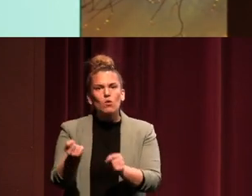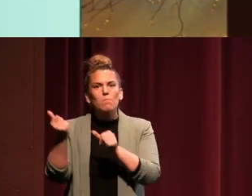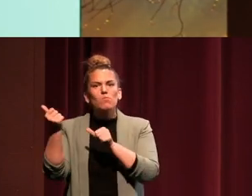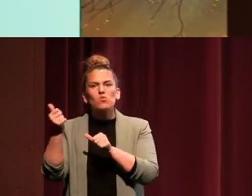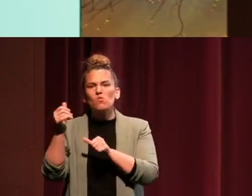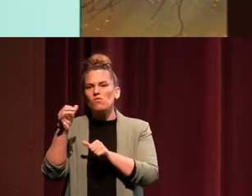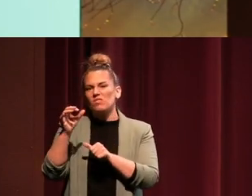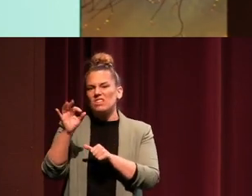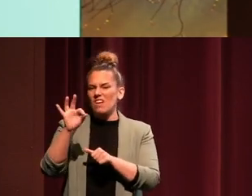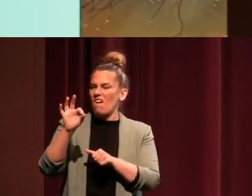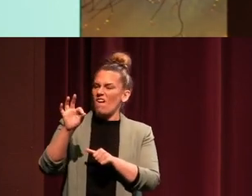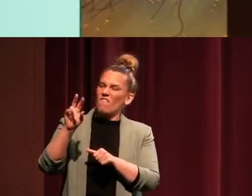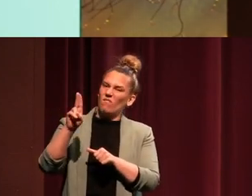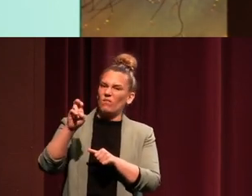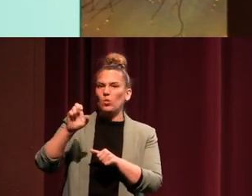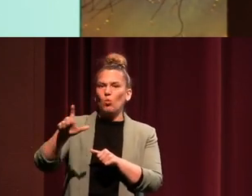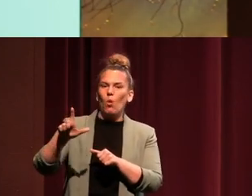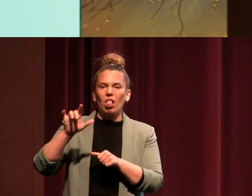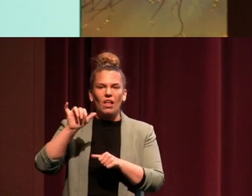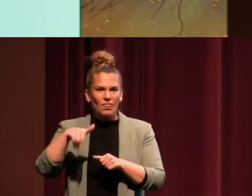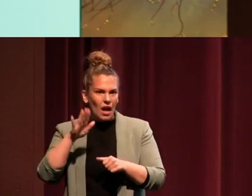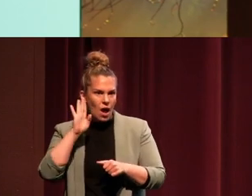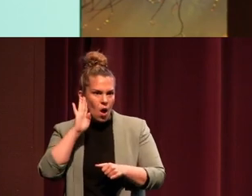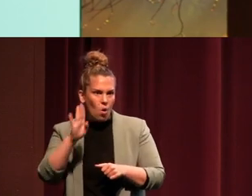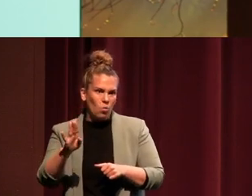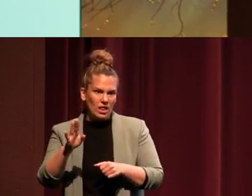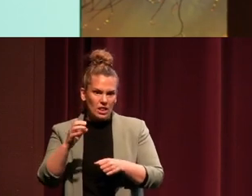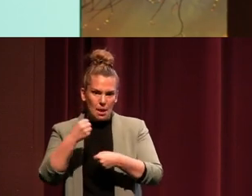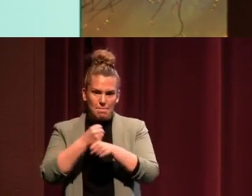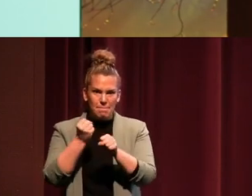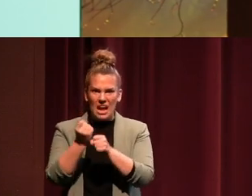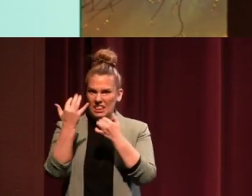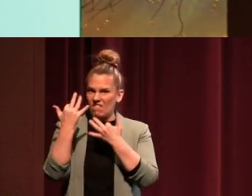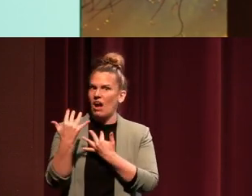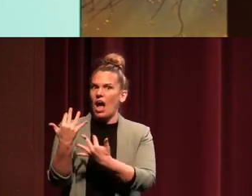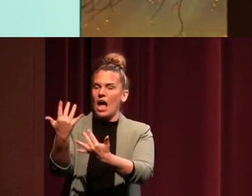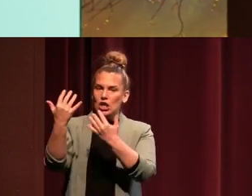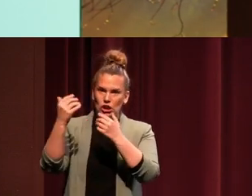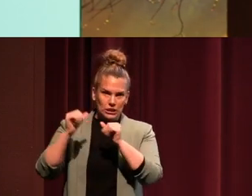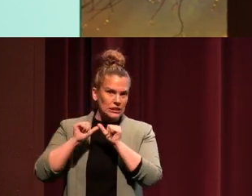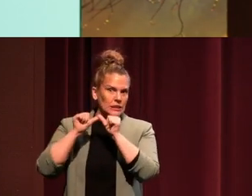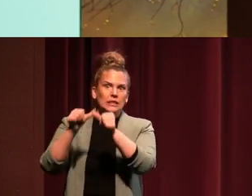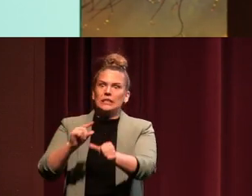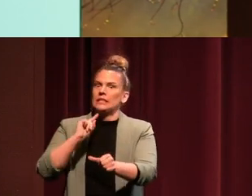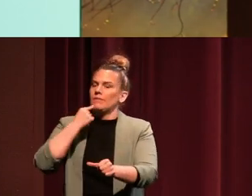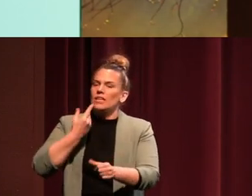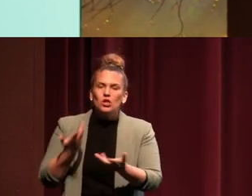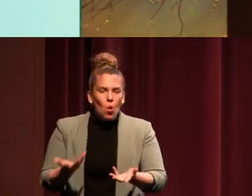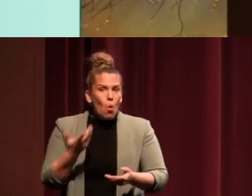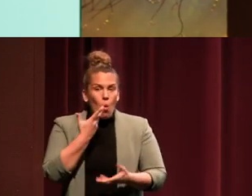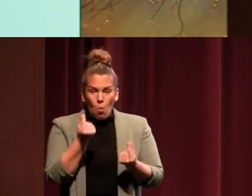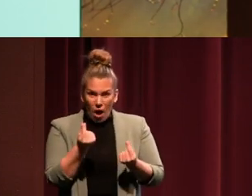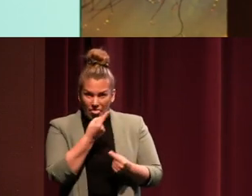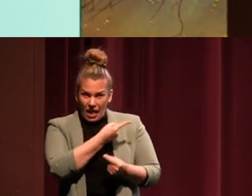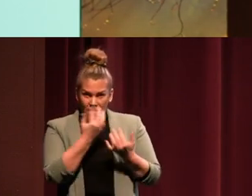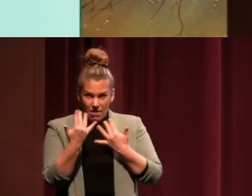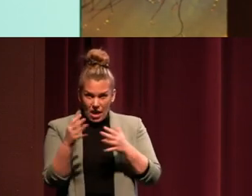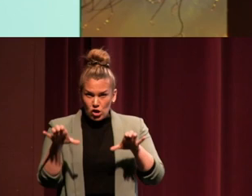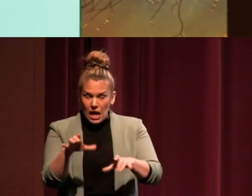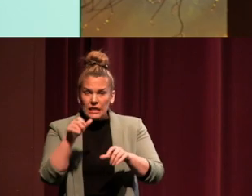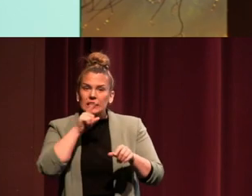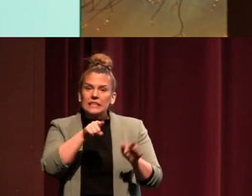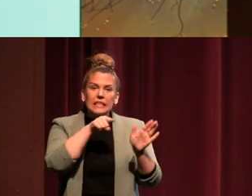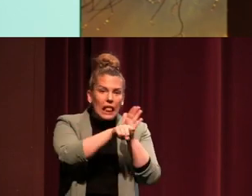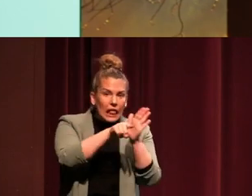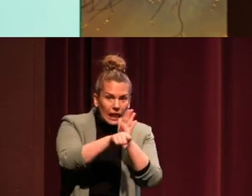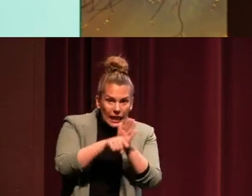order to have a very high severity stand replacing fire. So what this surface fuel is doing is it's killing other trees,